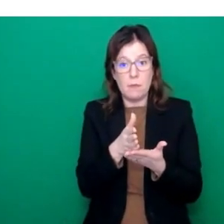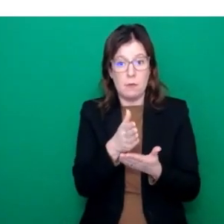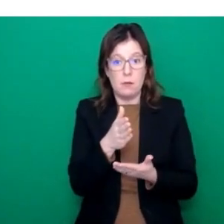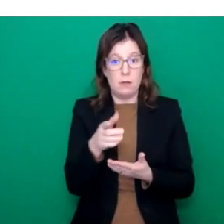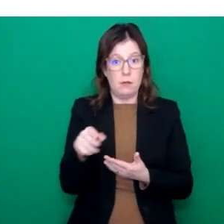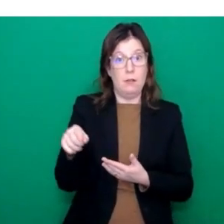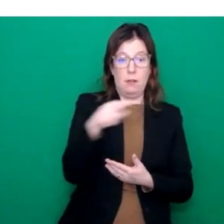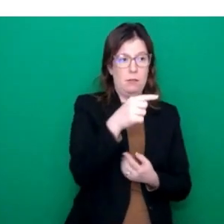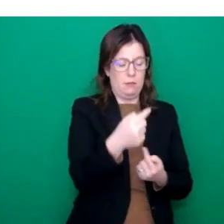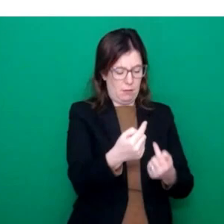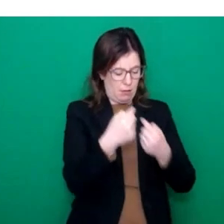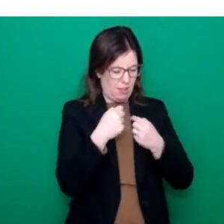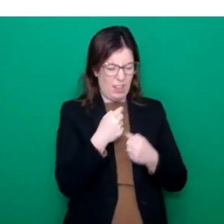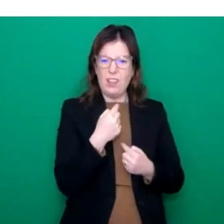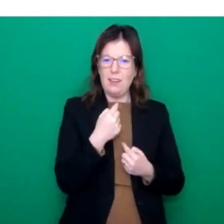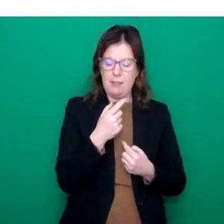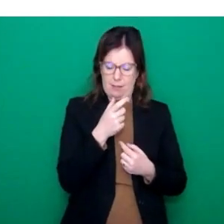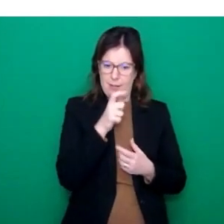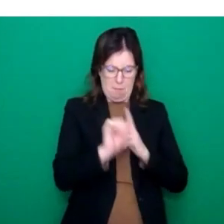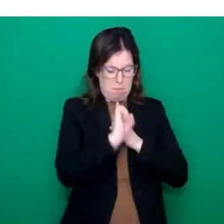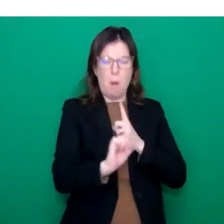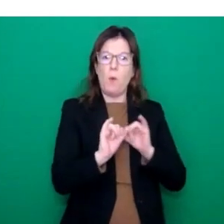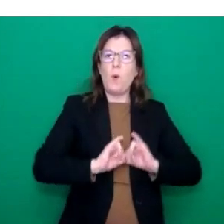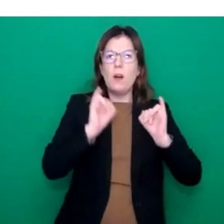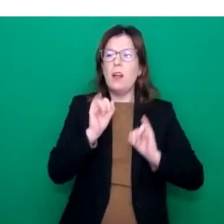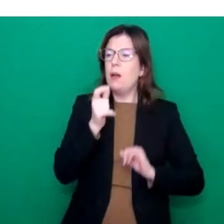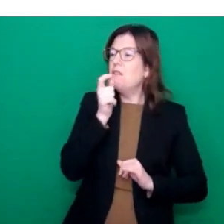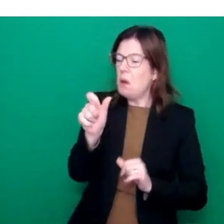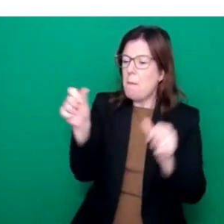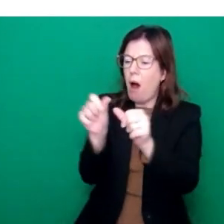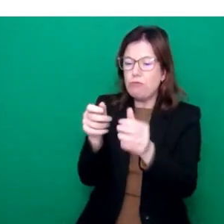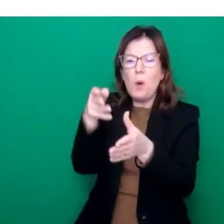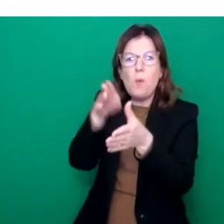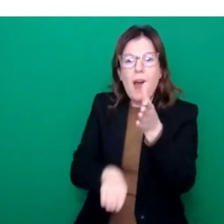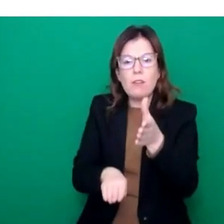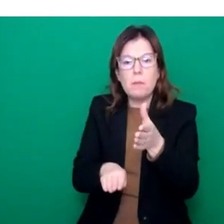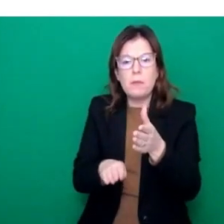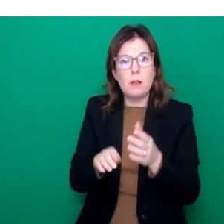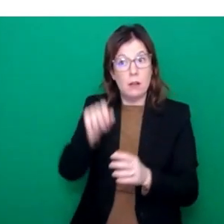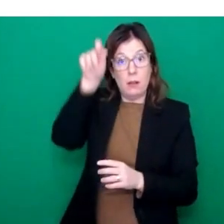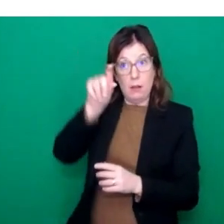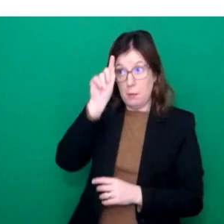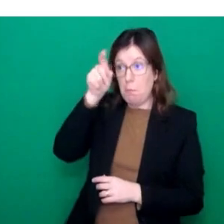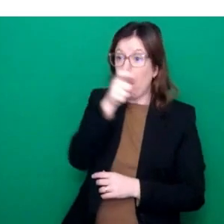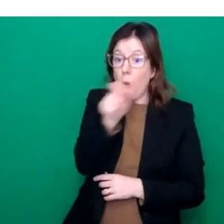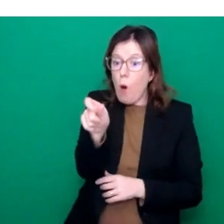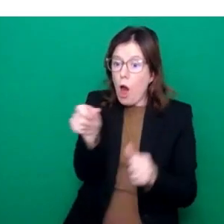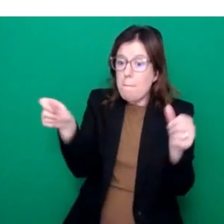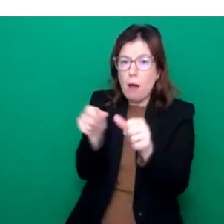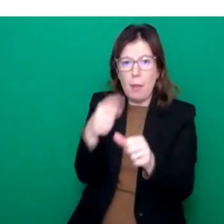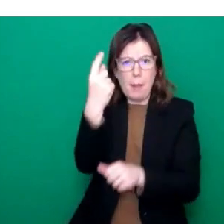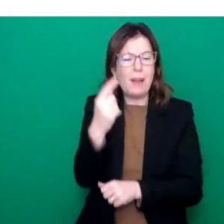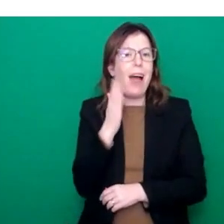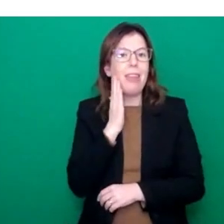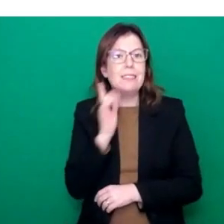then thought, who came up with the term microaggression in relation to this? And I then wondered the ethnicity of that person who came up with the term microaggression. So it's